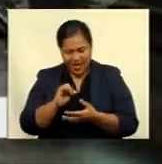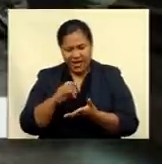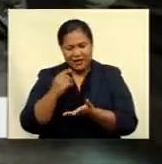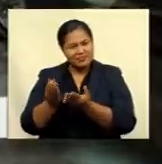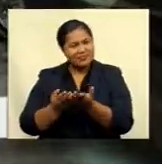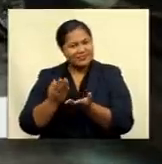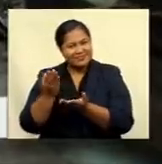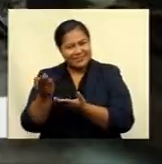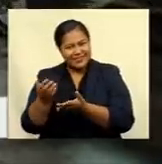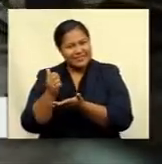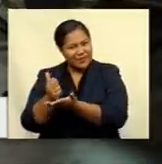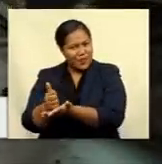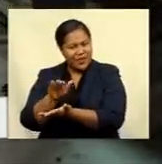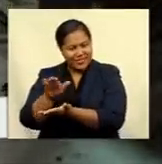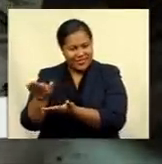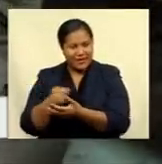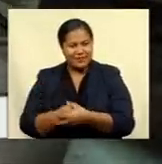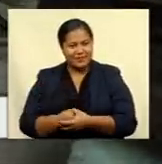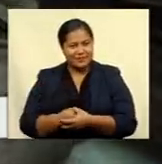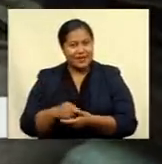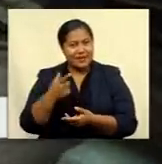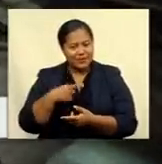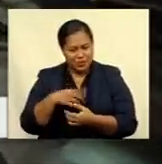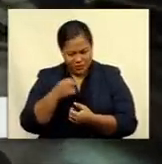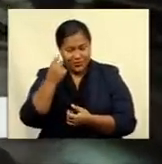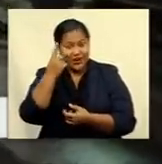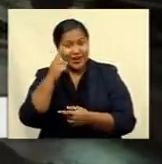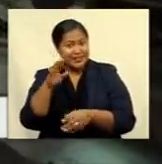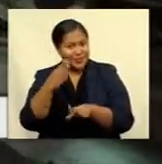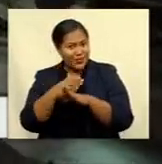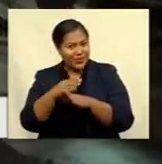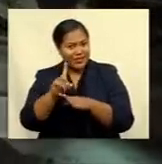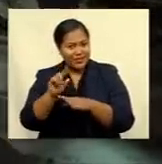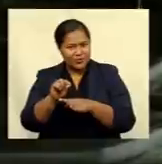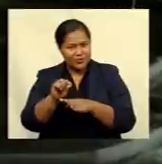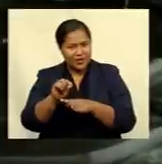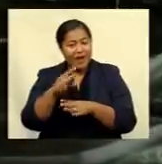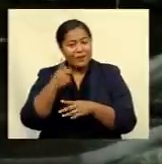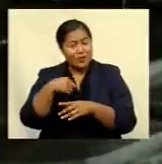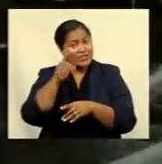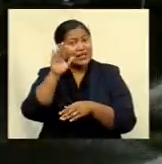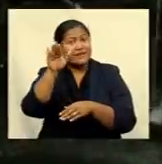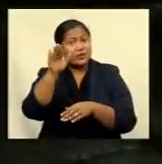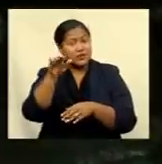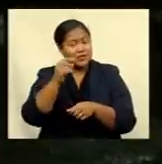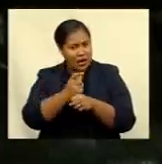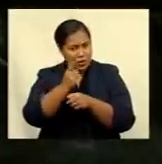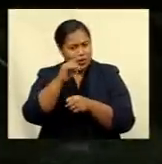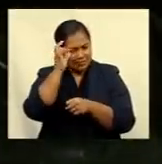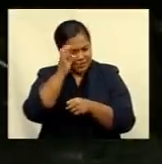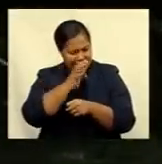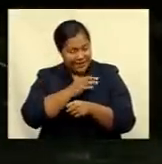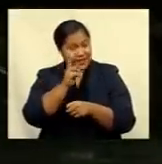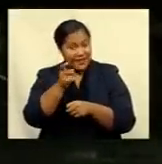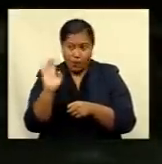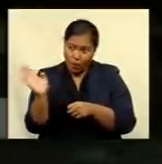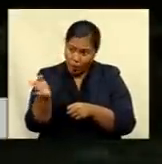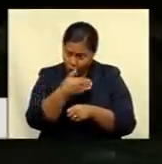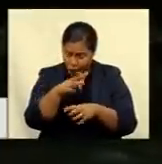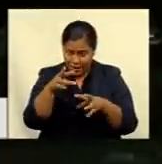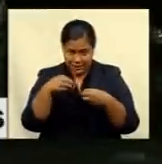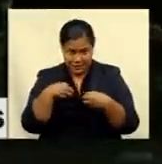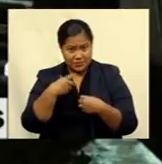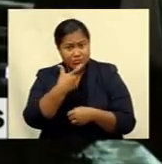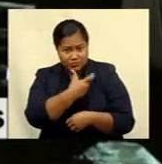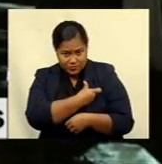We want to be they've been publicly recognized, and in the future, God willing, if everybody gets vaccinated, the economy picks